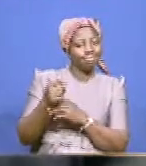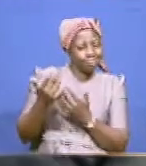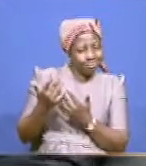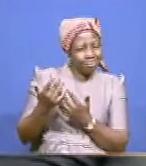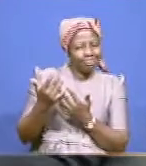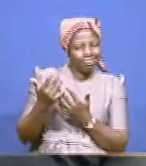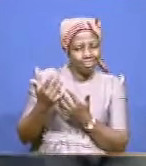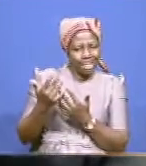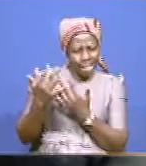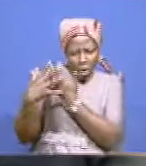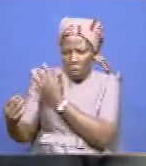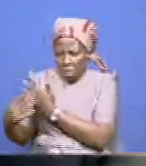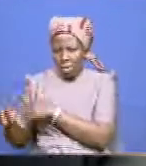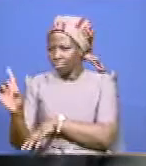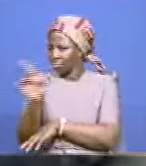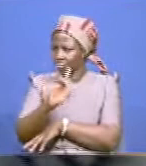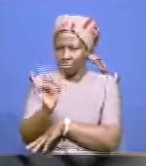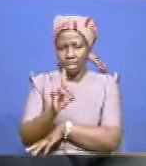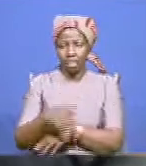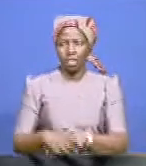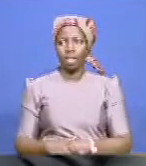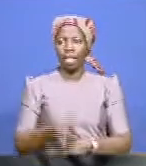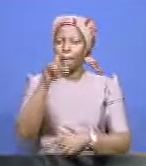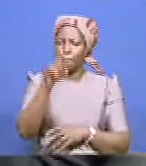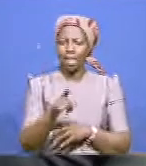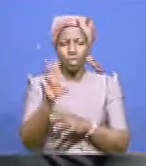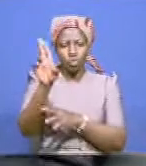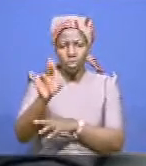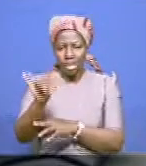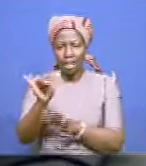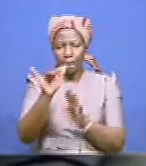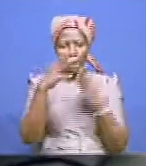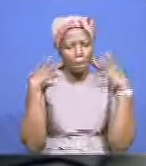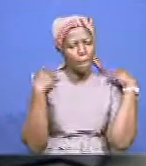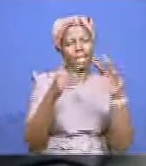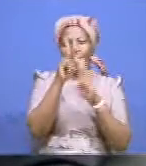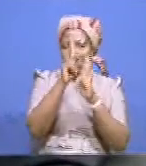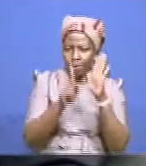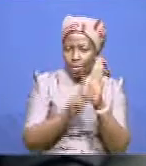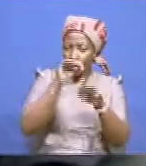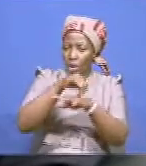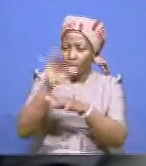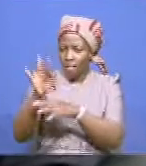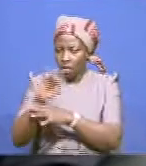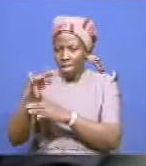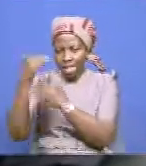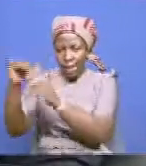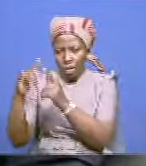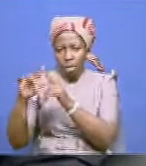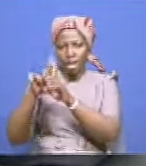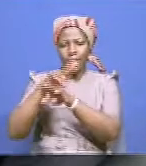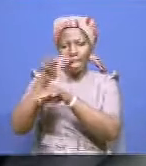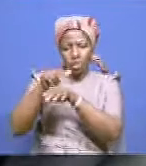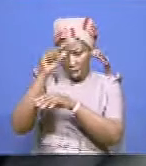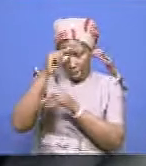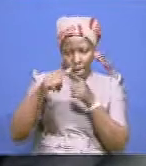want to copy-paste. They should copy-paste, but apply that practice and principle on functions limited to the national government, but not to the